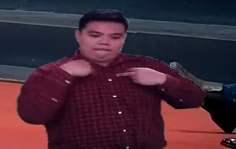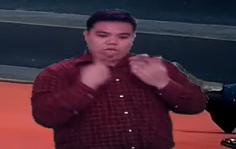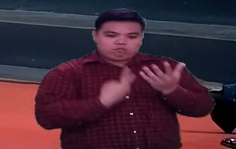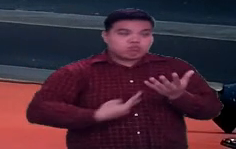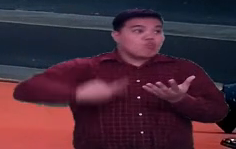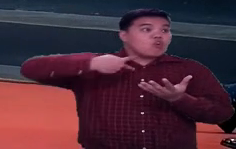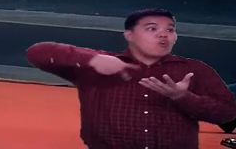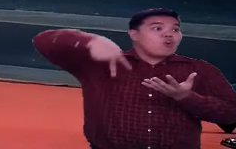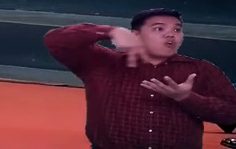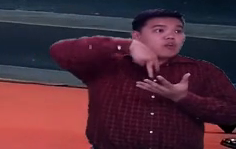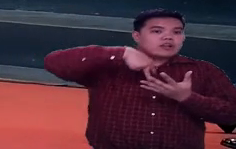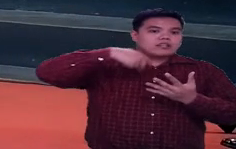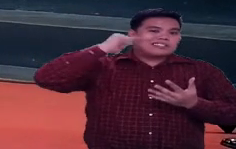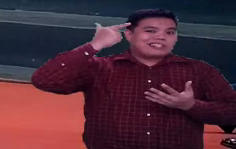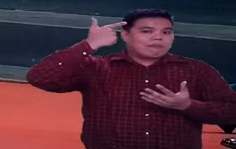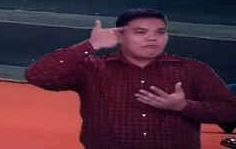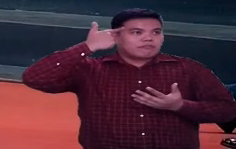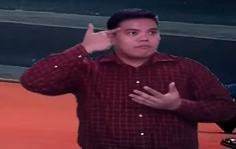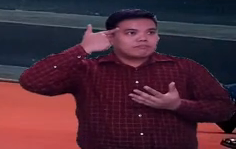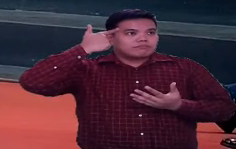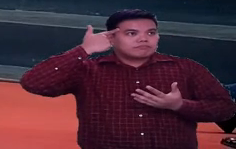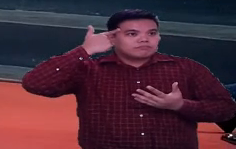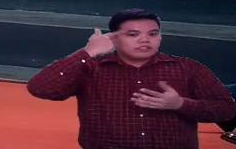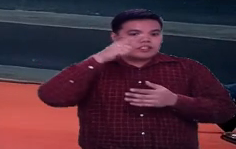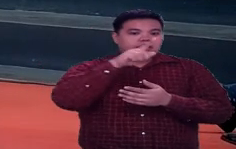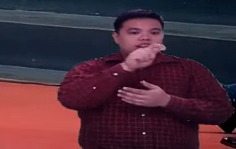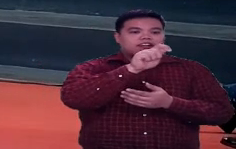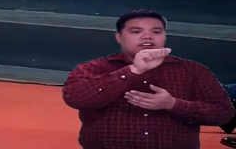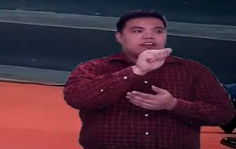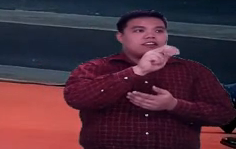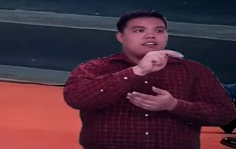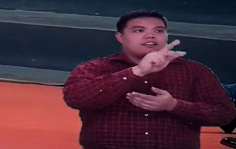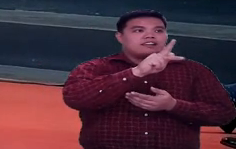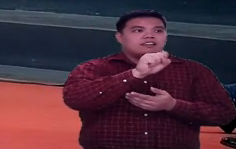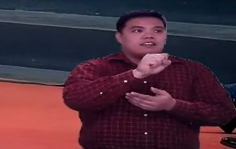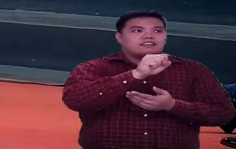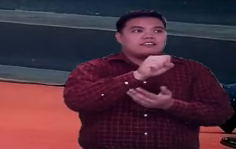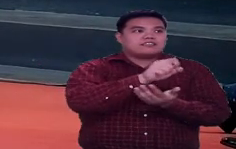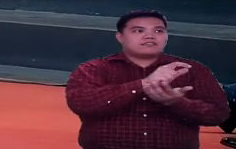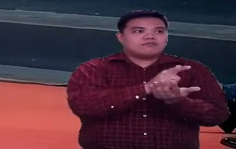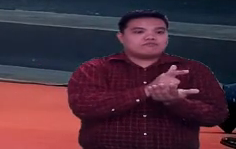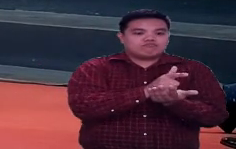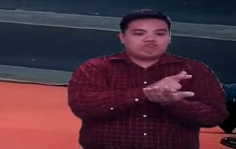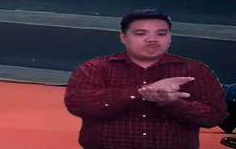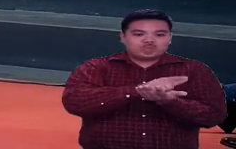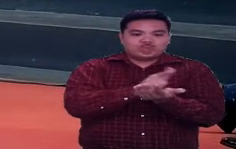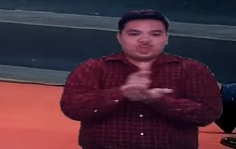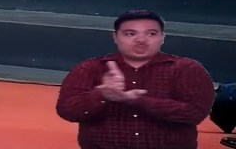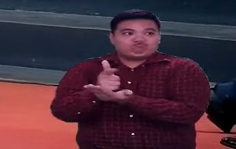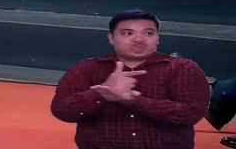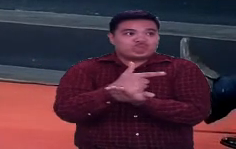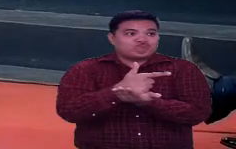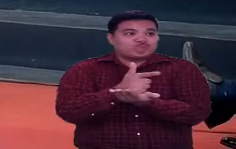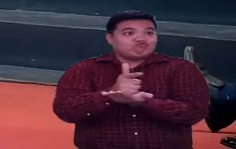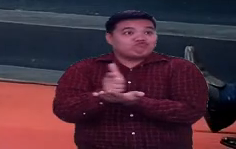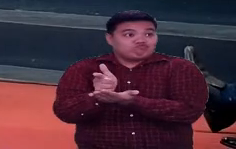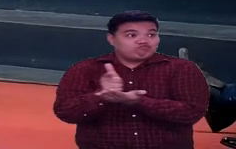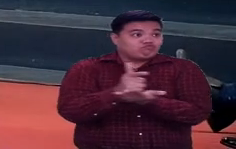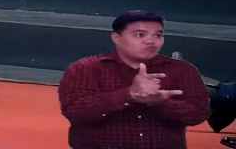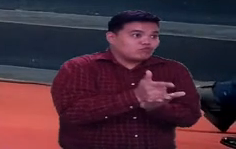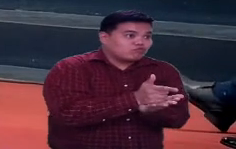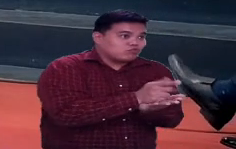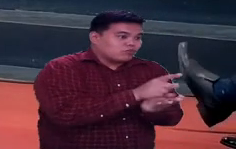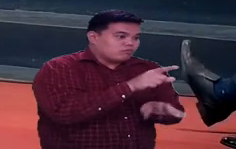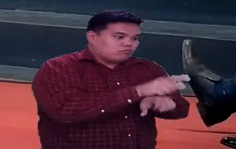uprising against our government. The tanks were driving down the streets. He said, I was one of the students that went